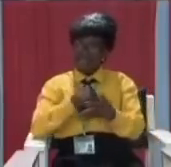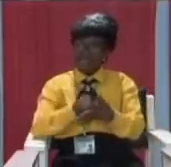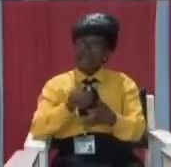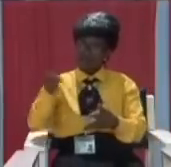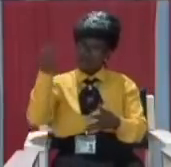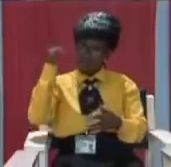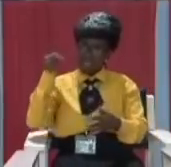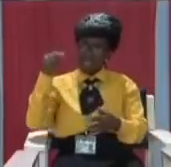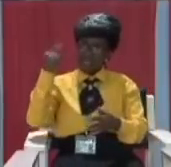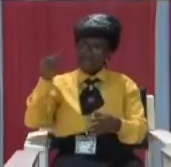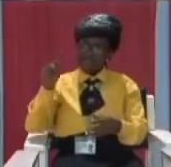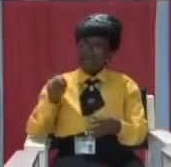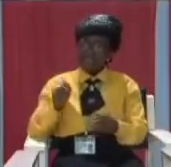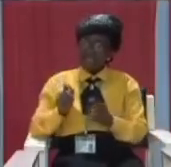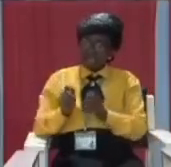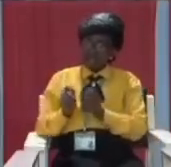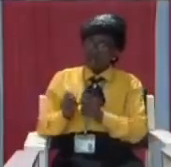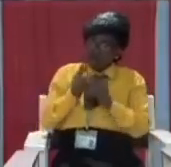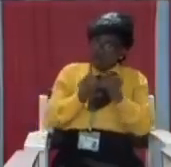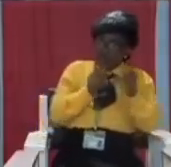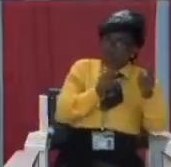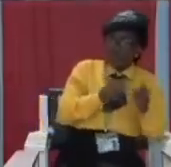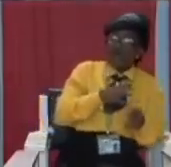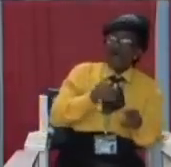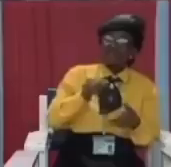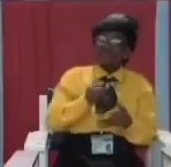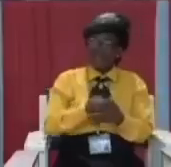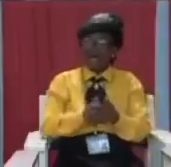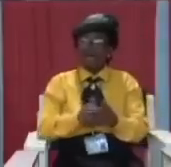Now that's what happened at the Red Sea.